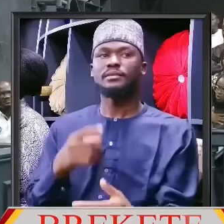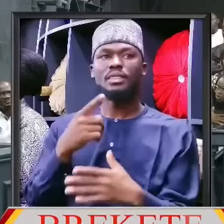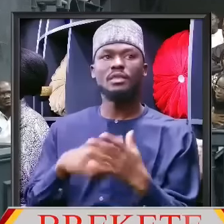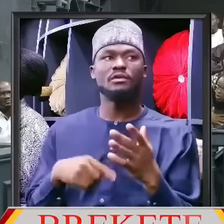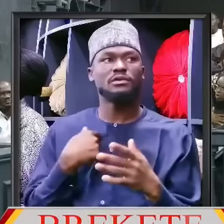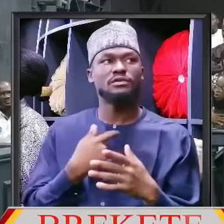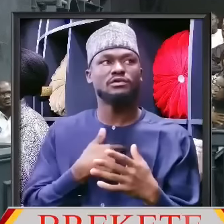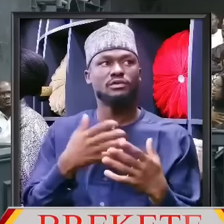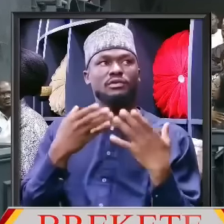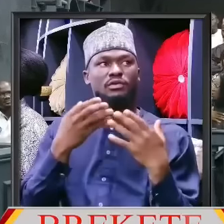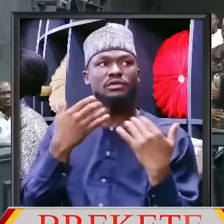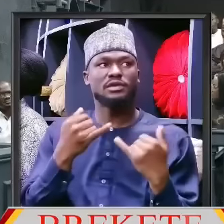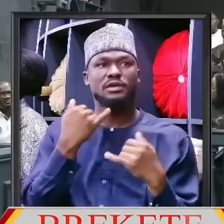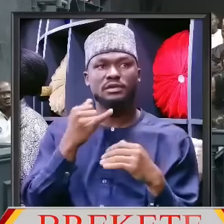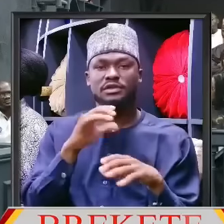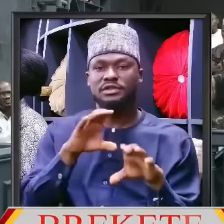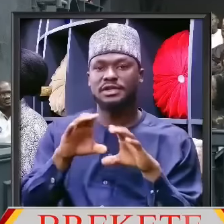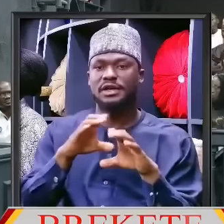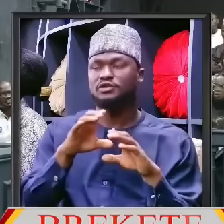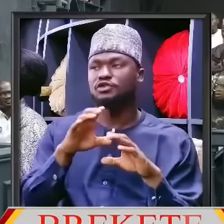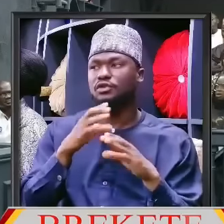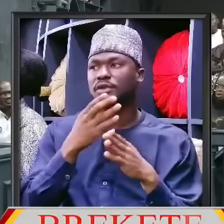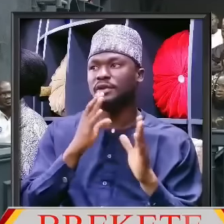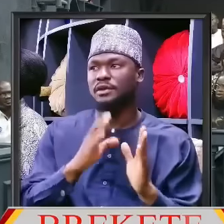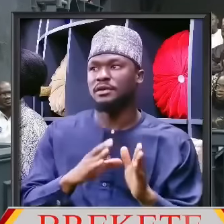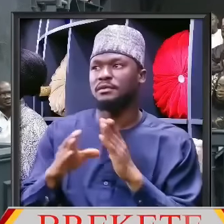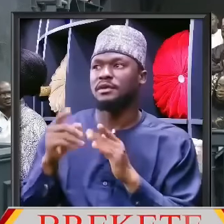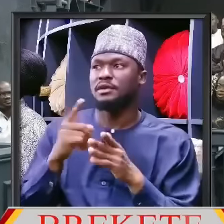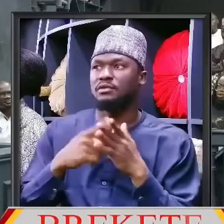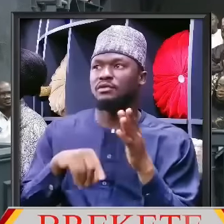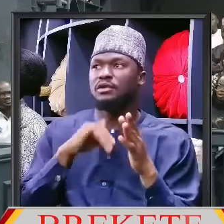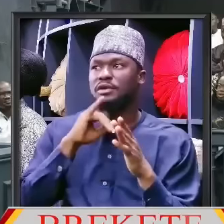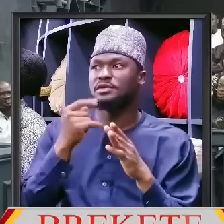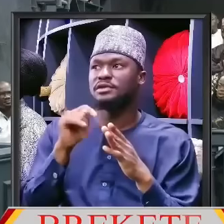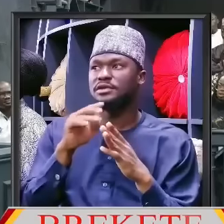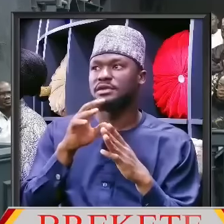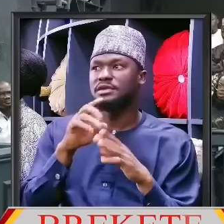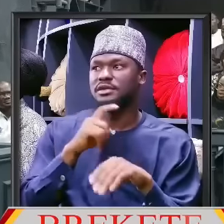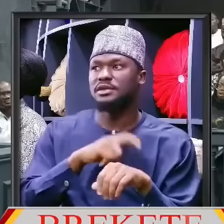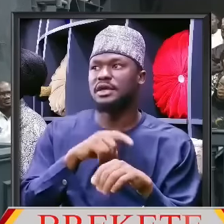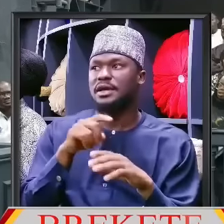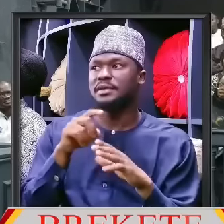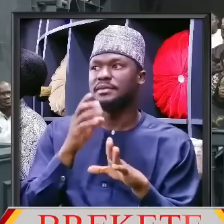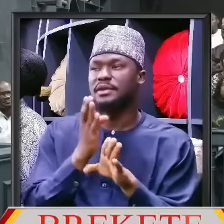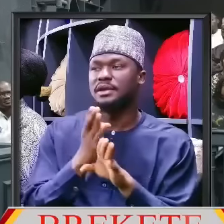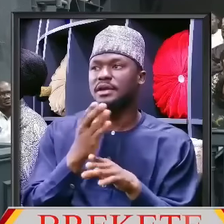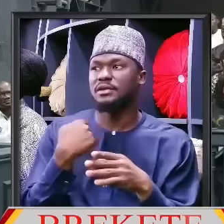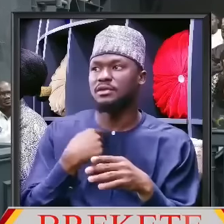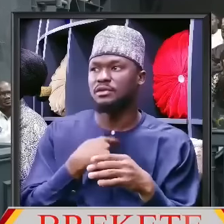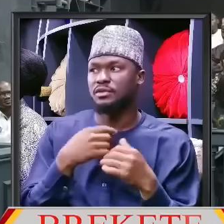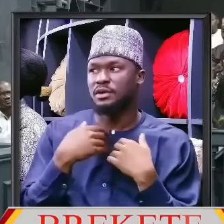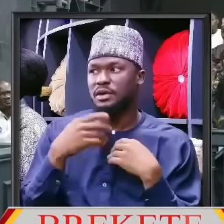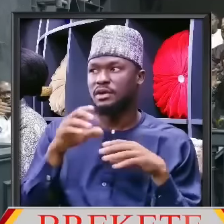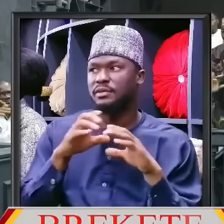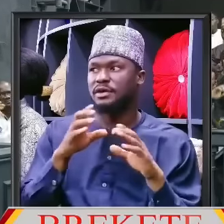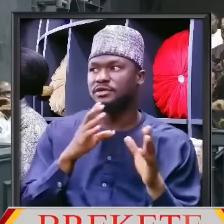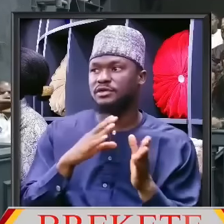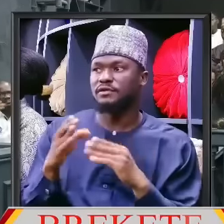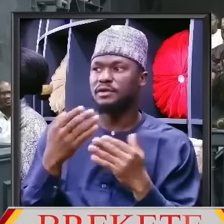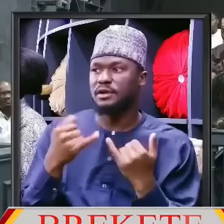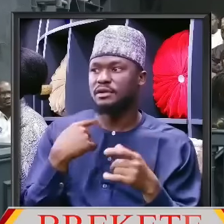want now, na action plan. Waiting be the timeline. We don't already get action plan. Hey, tell